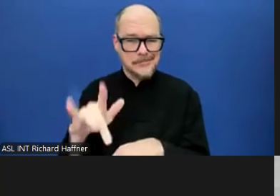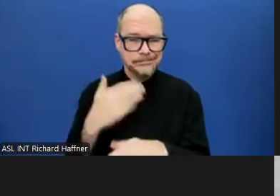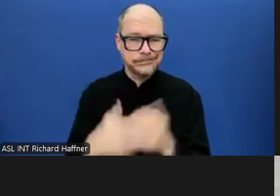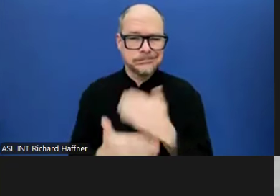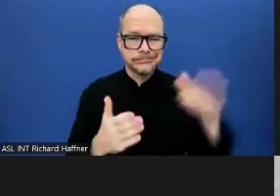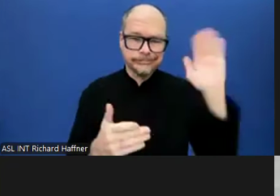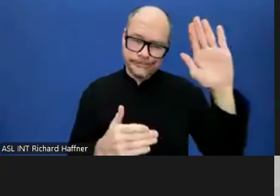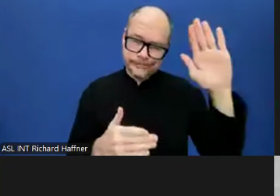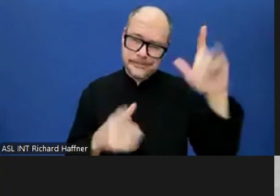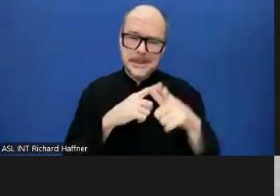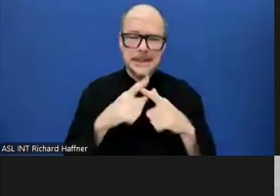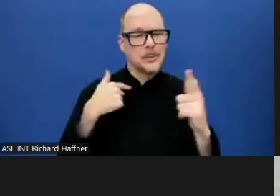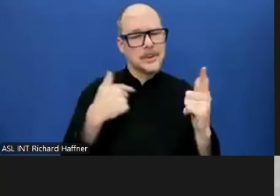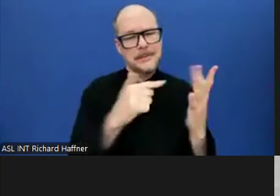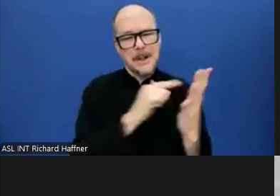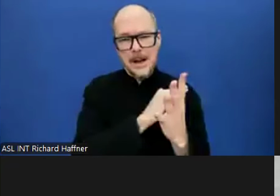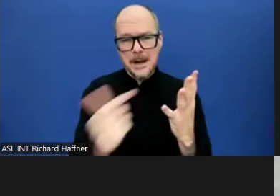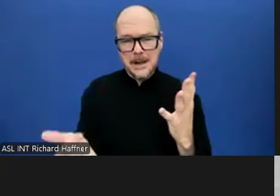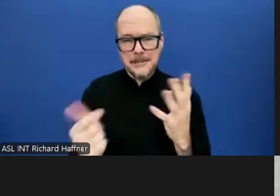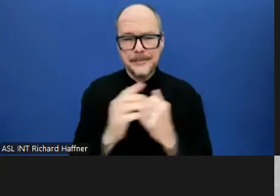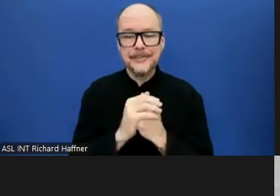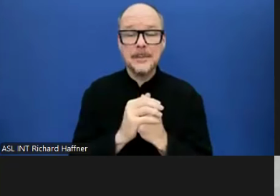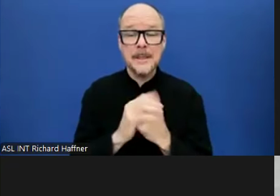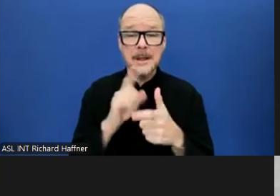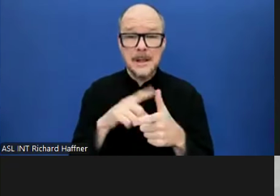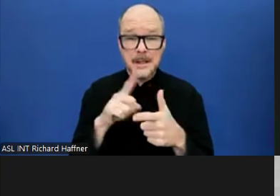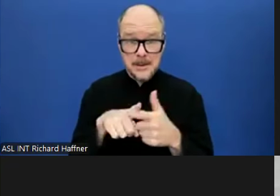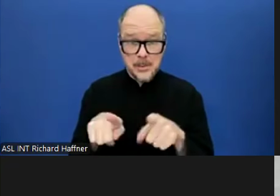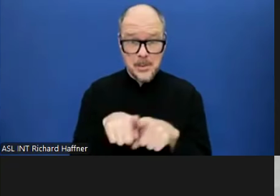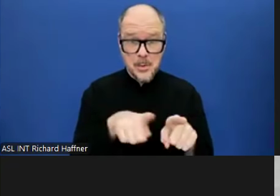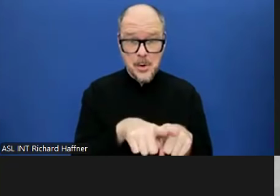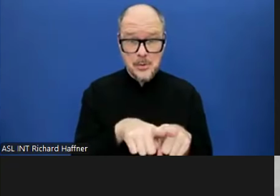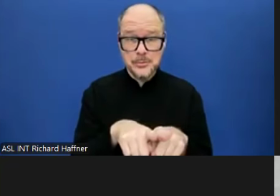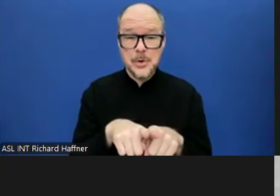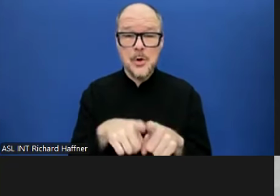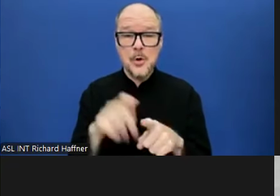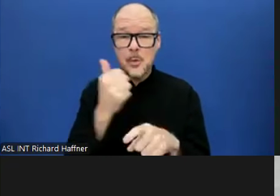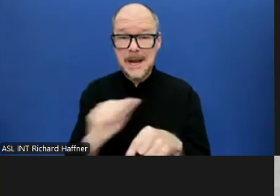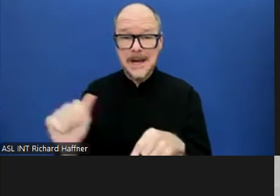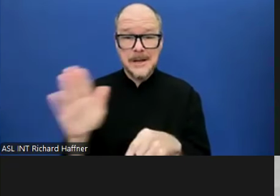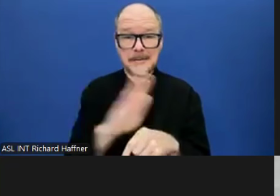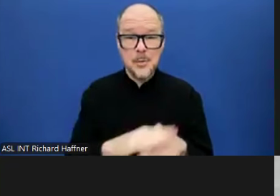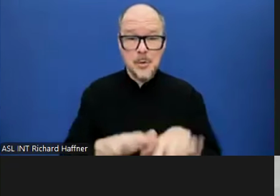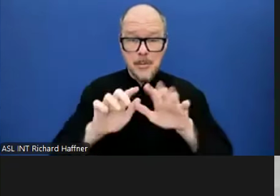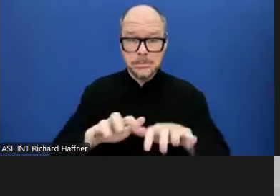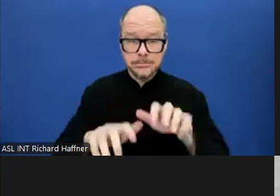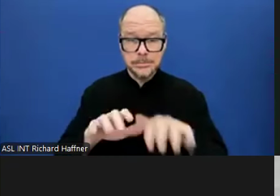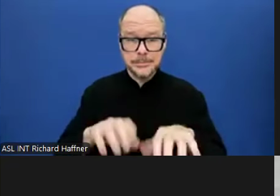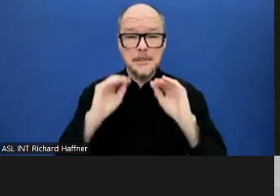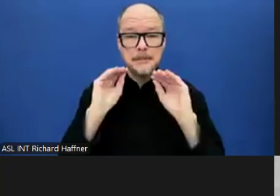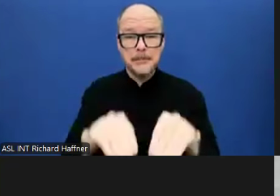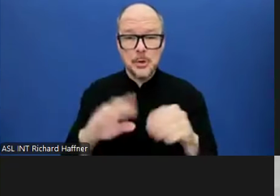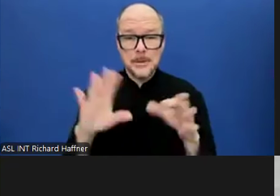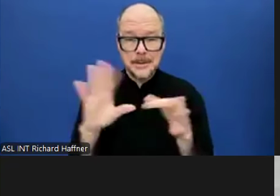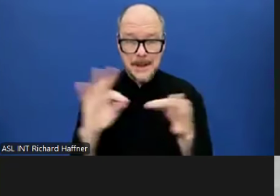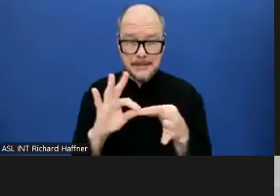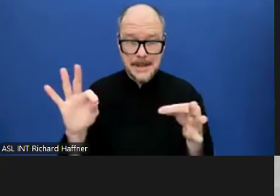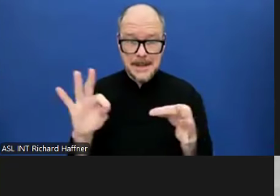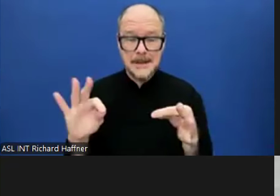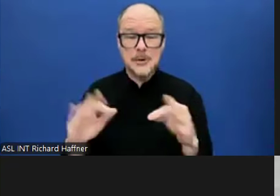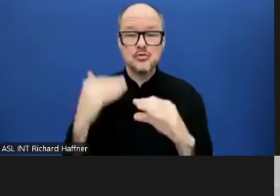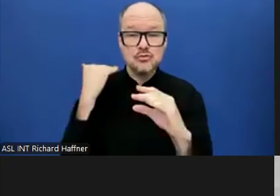are raised. We will also read aloud written public comment that is emailed